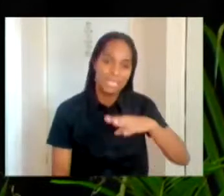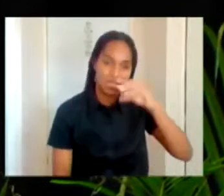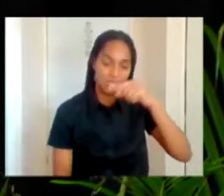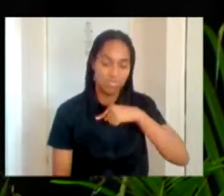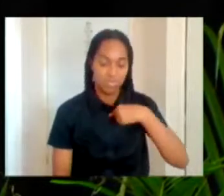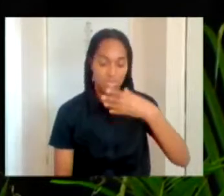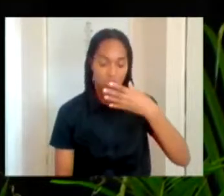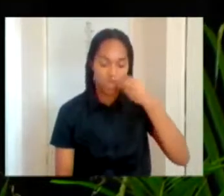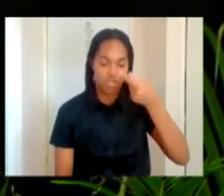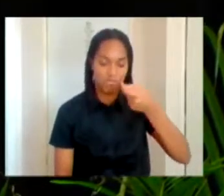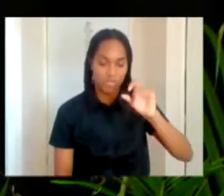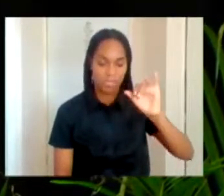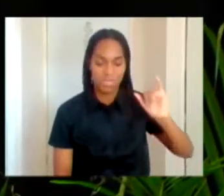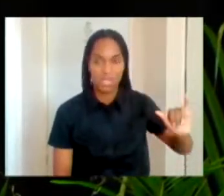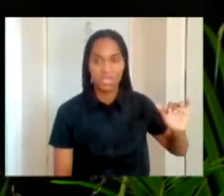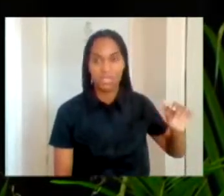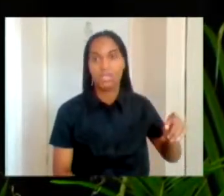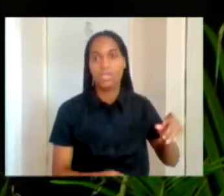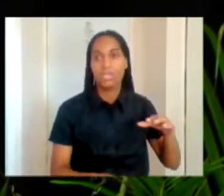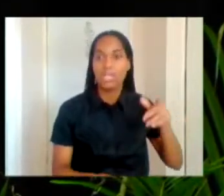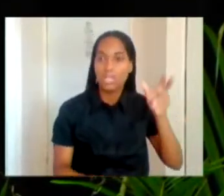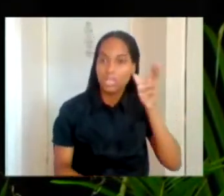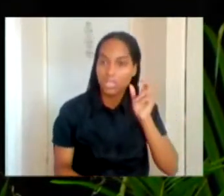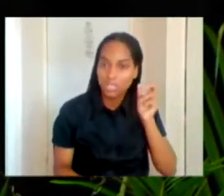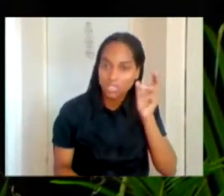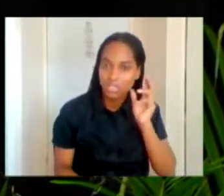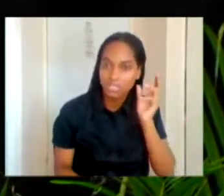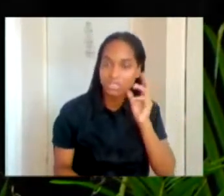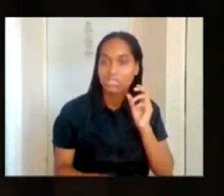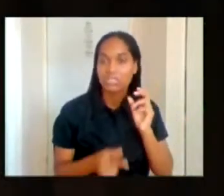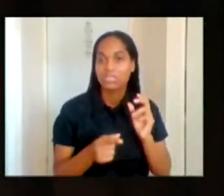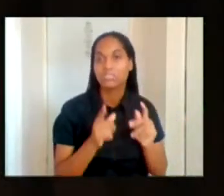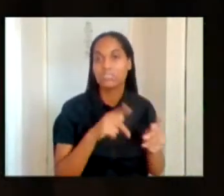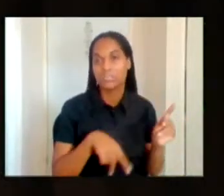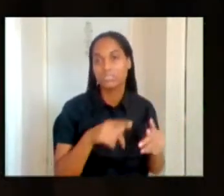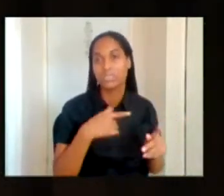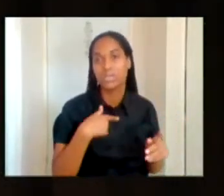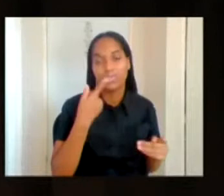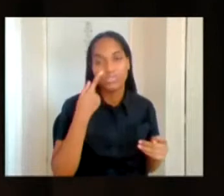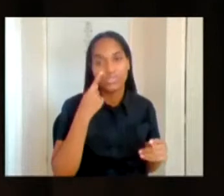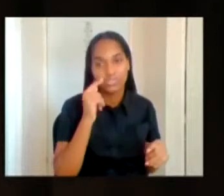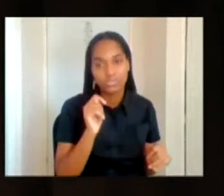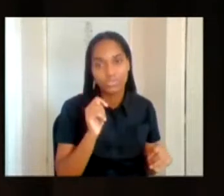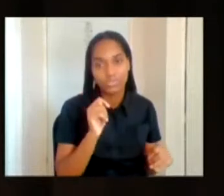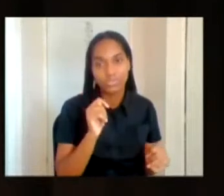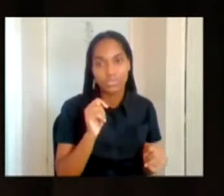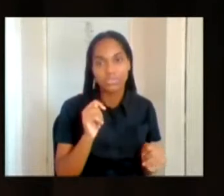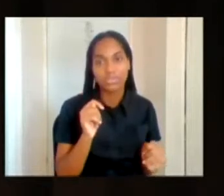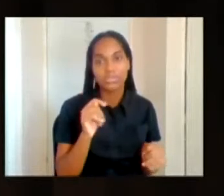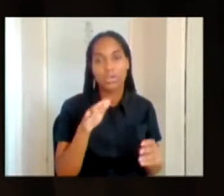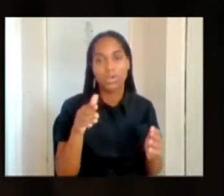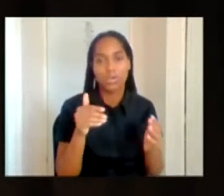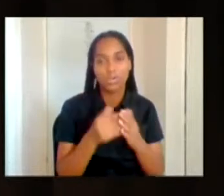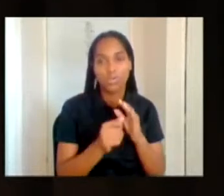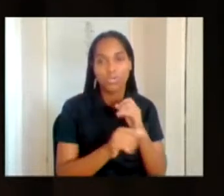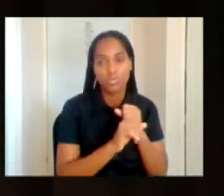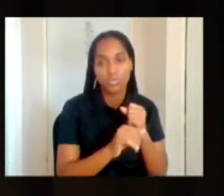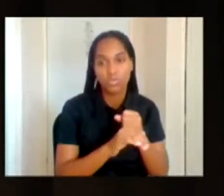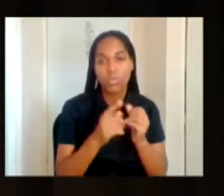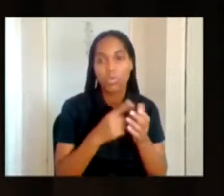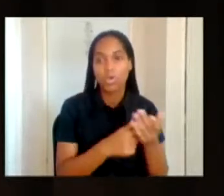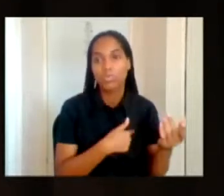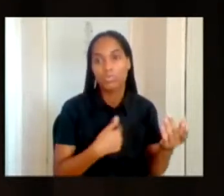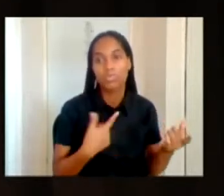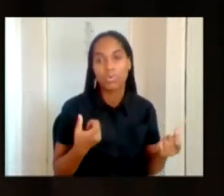that side, listened to the CE manufacturers, and tried to corral a lot of the broadcasters what they want to do. So we